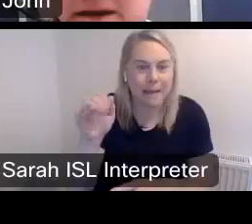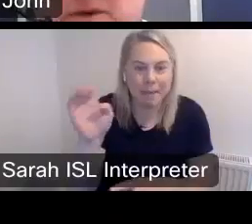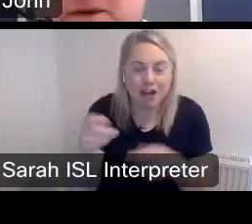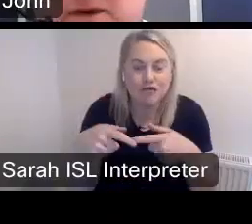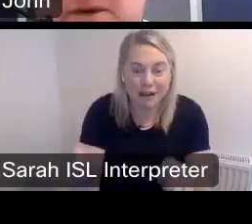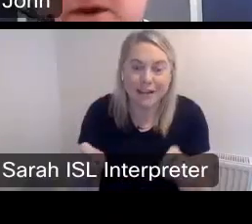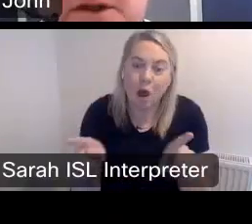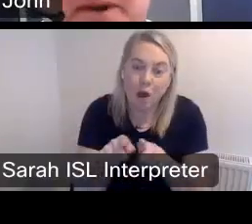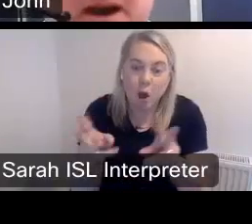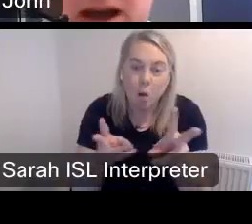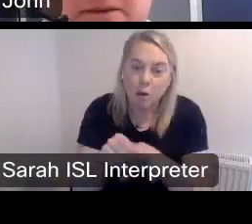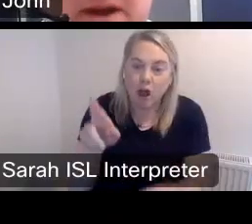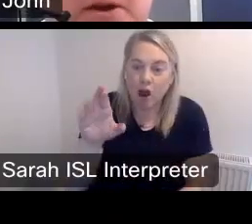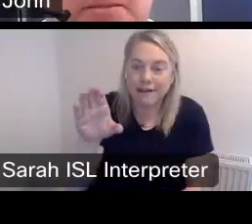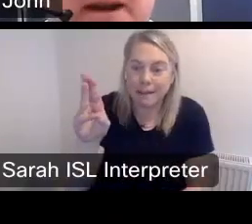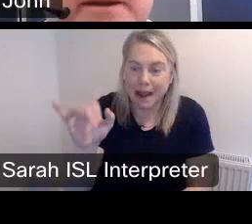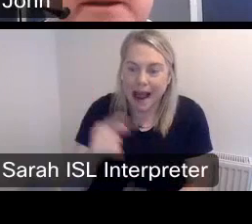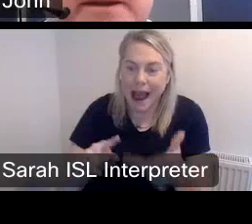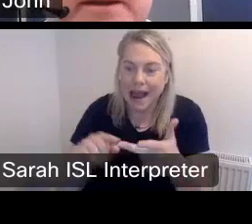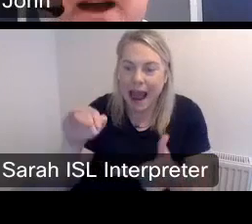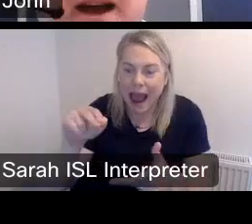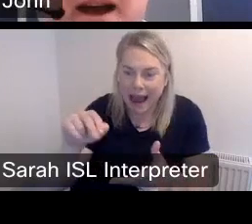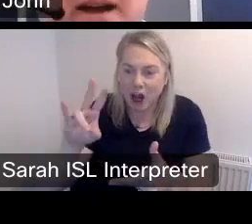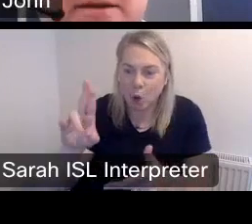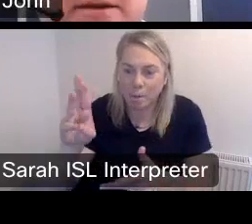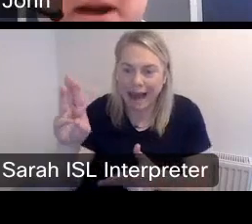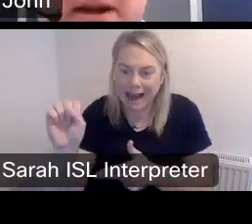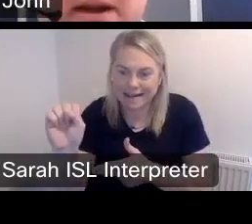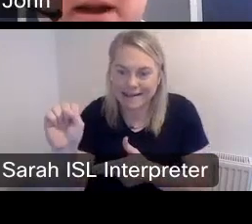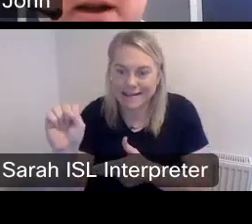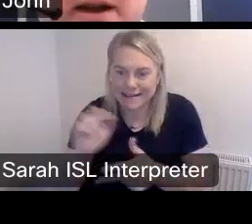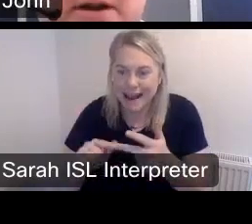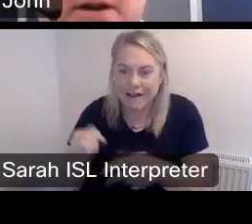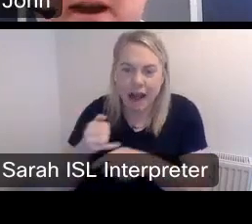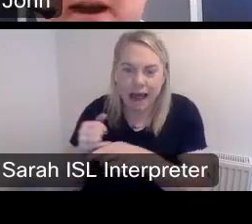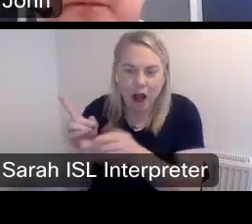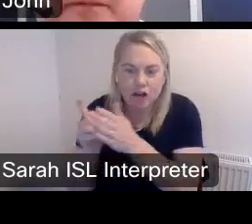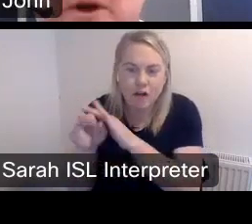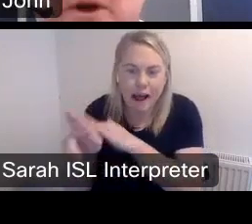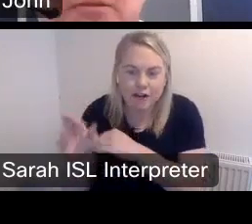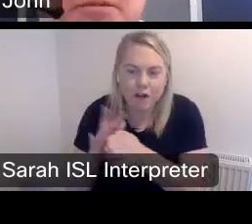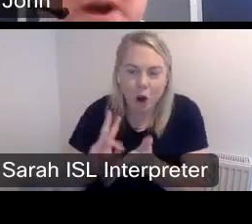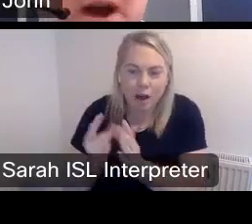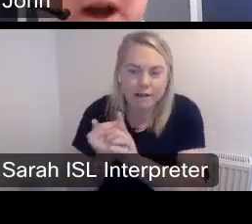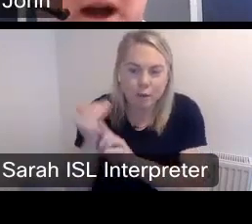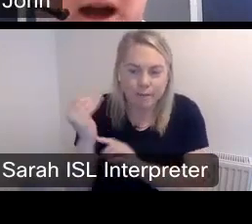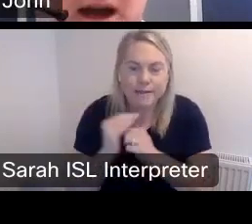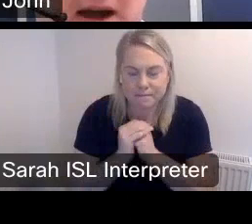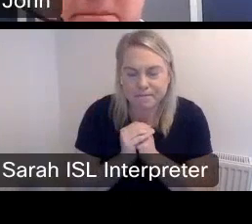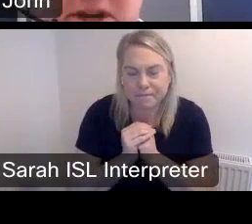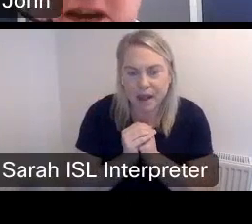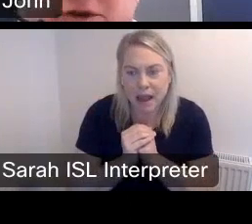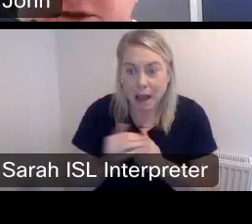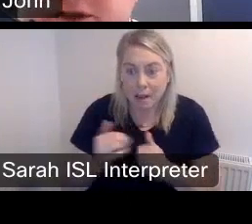with the RCPI and with NQPS as a clinical director for quality improvement. And I'm